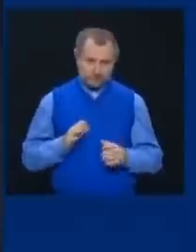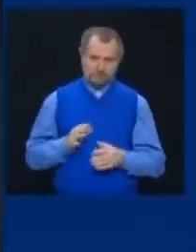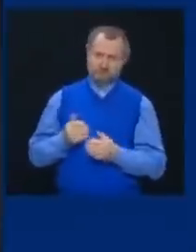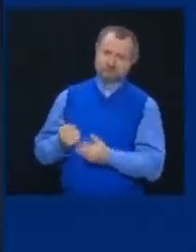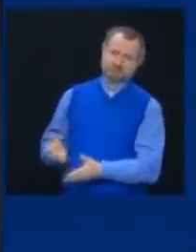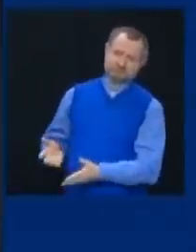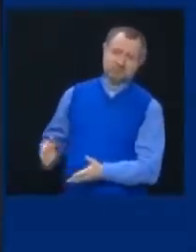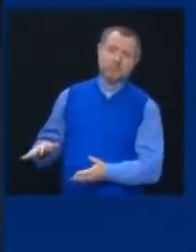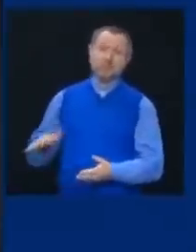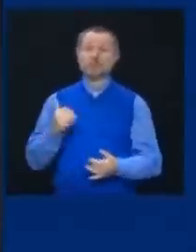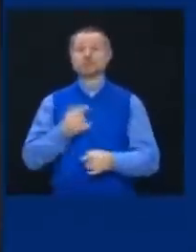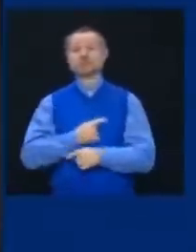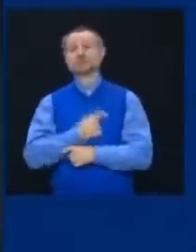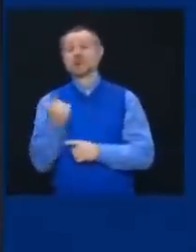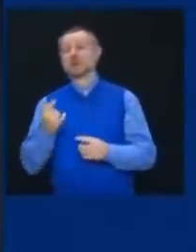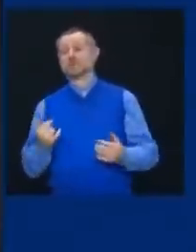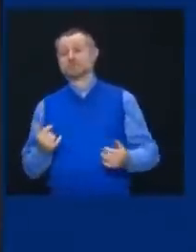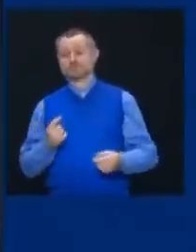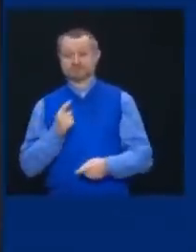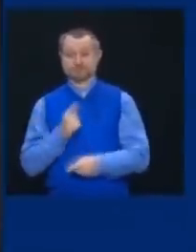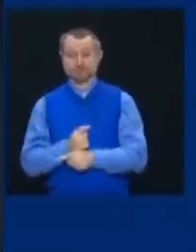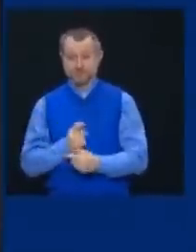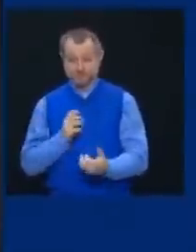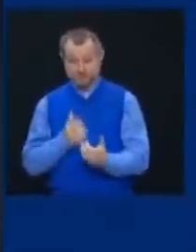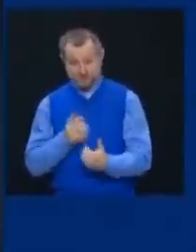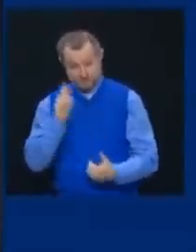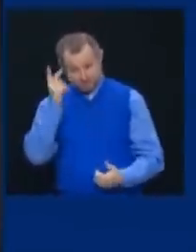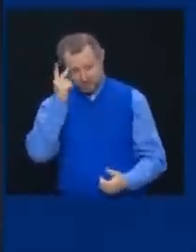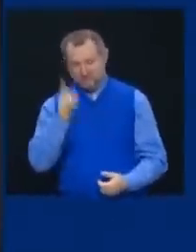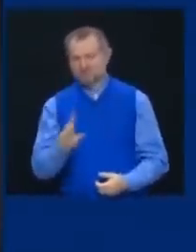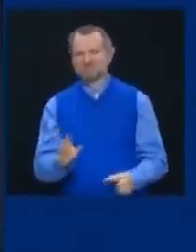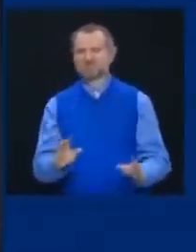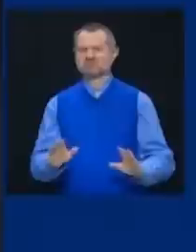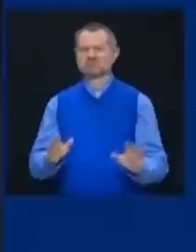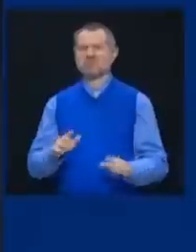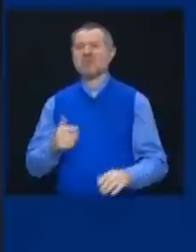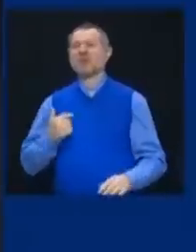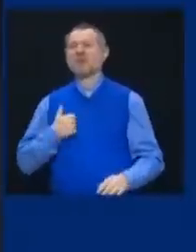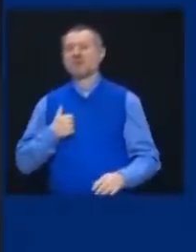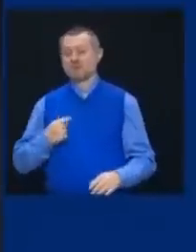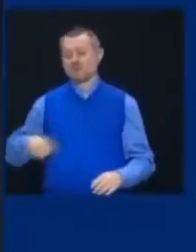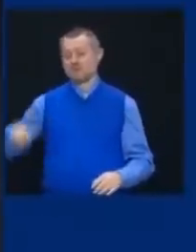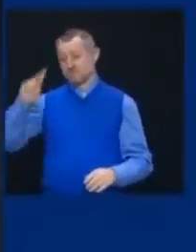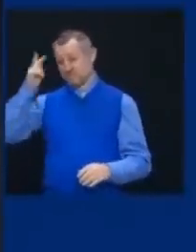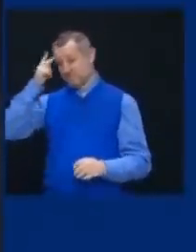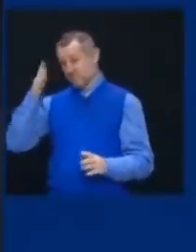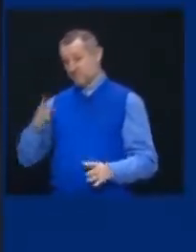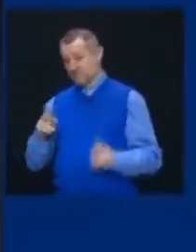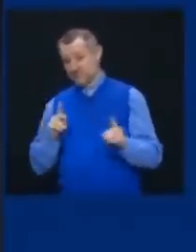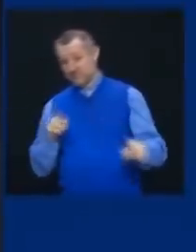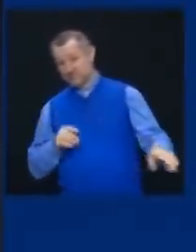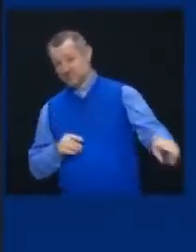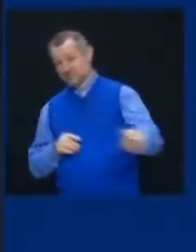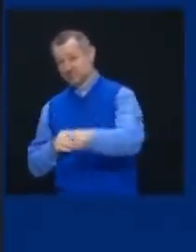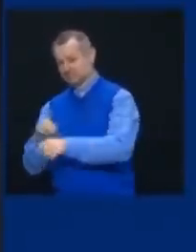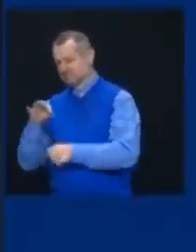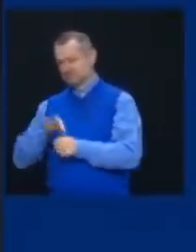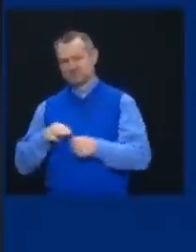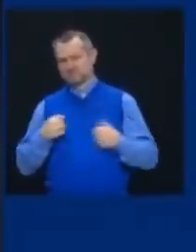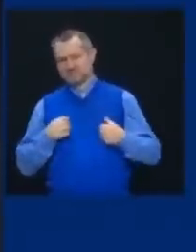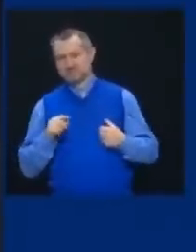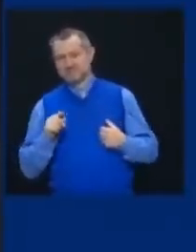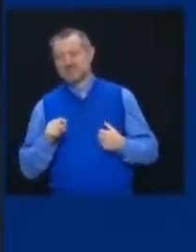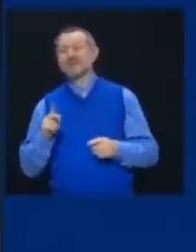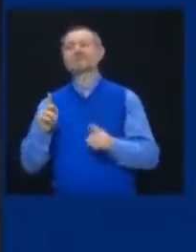politics. I wasn't elected by politicians. I was elected by the people of the state of New York. I'm not